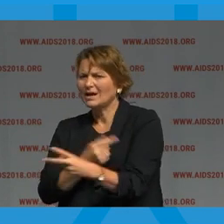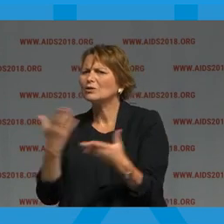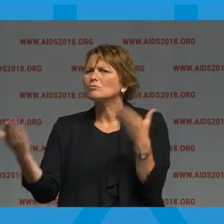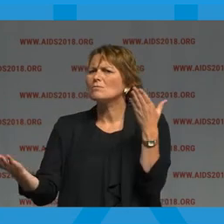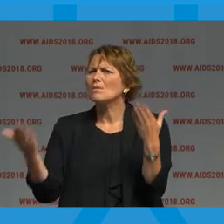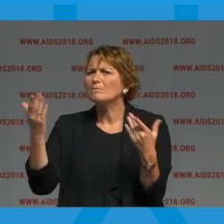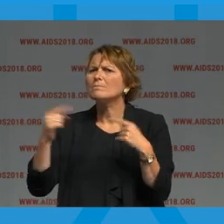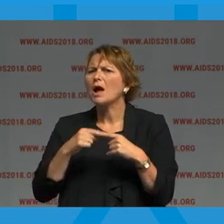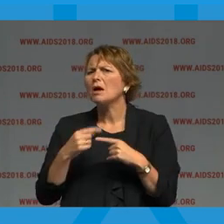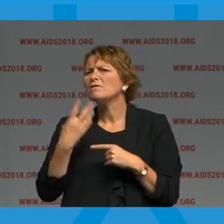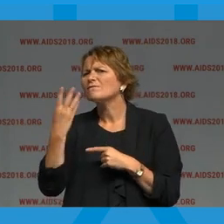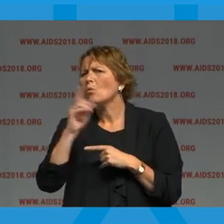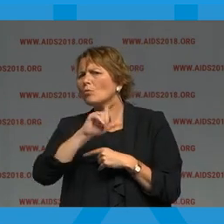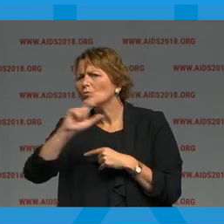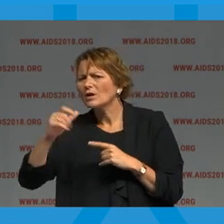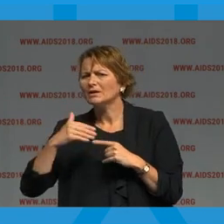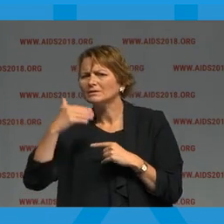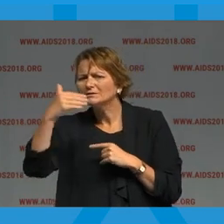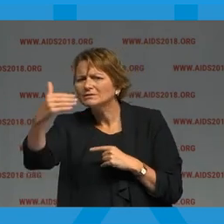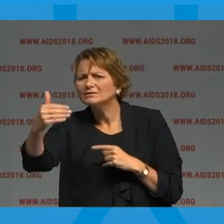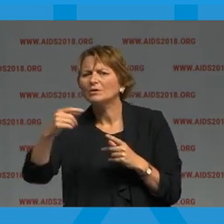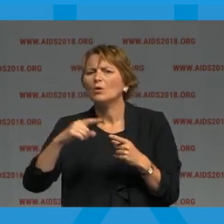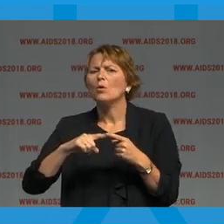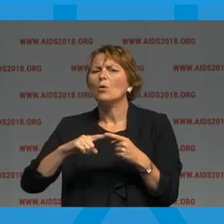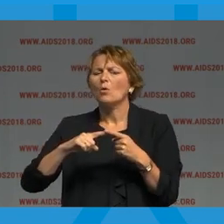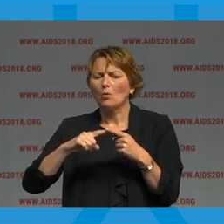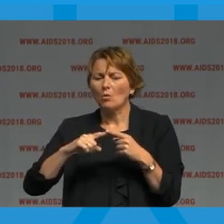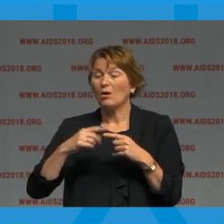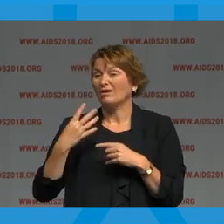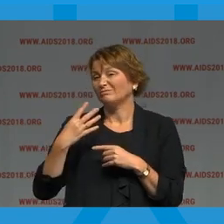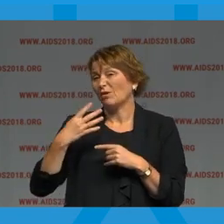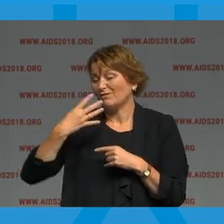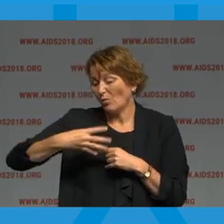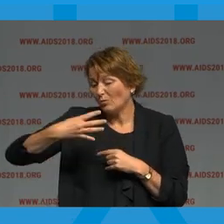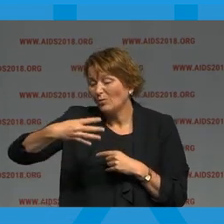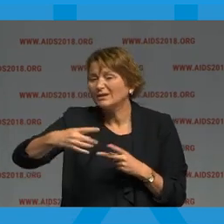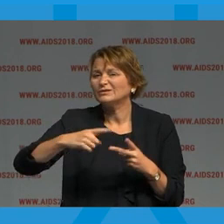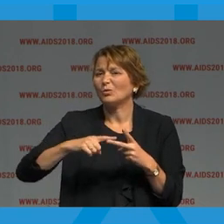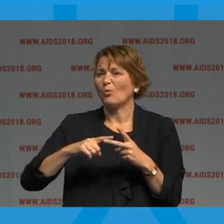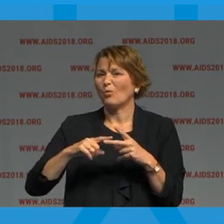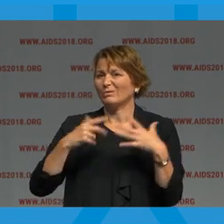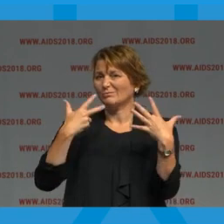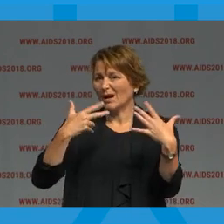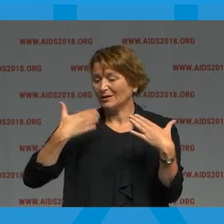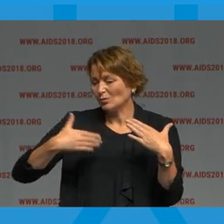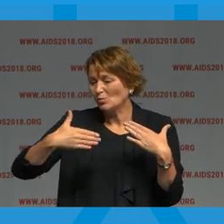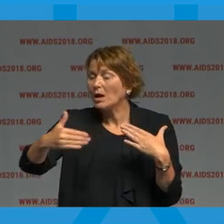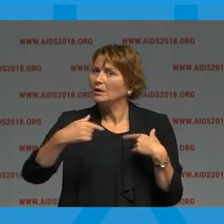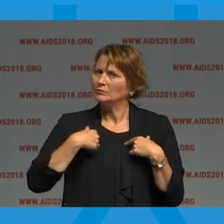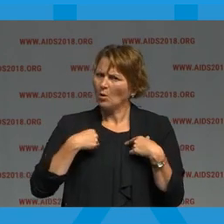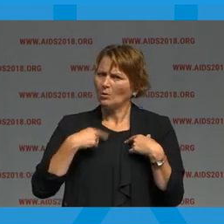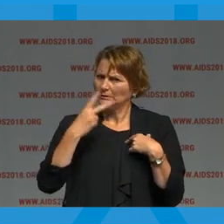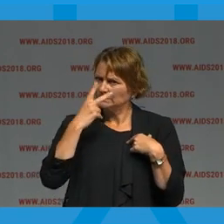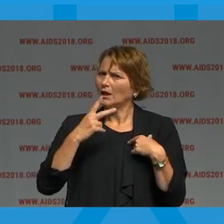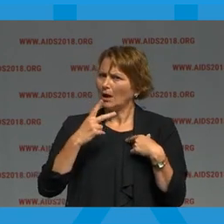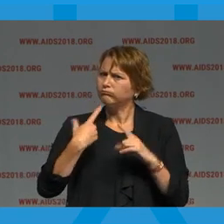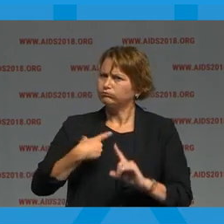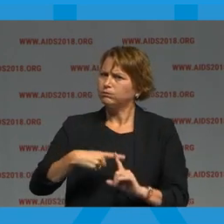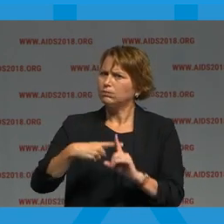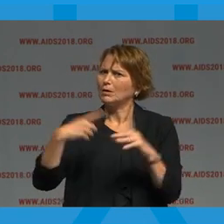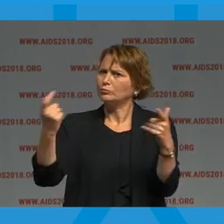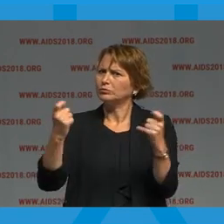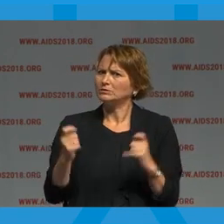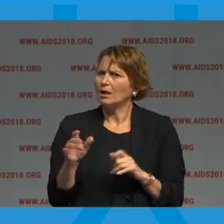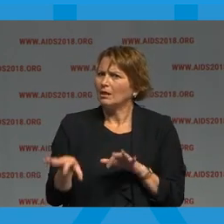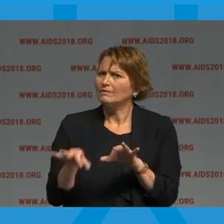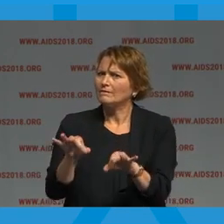every 4 weeks or even better, every 8 weeks, the results are really very encouraging, and now there are a